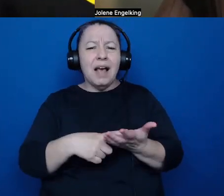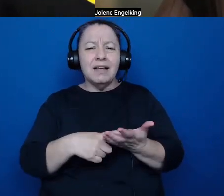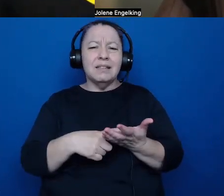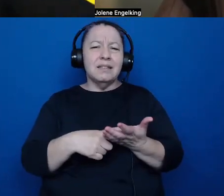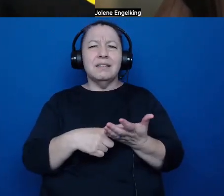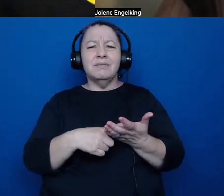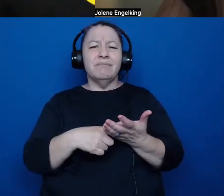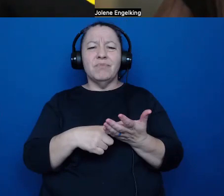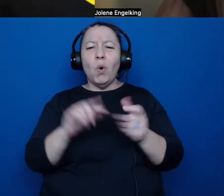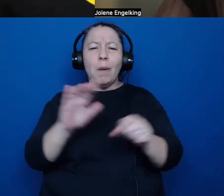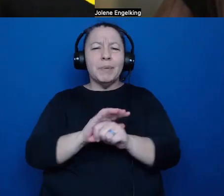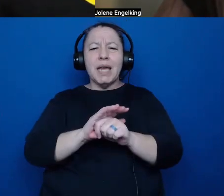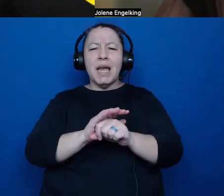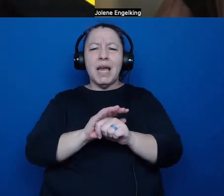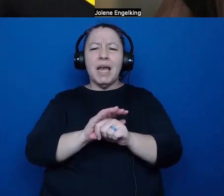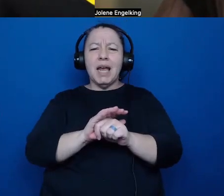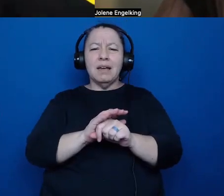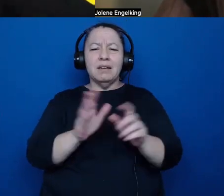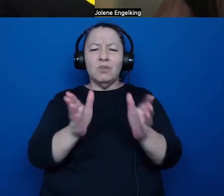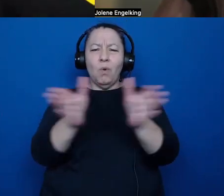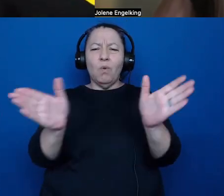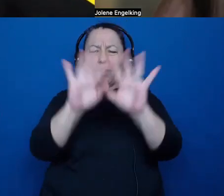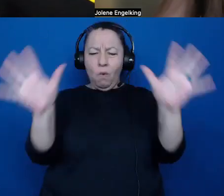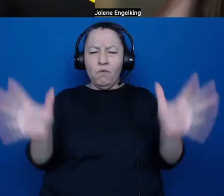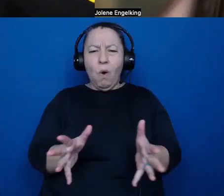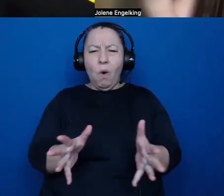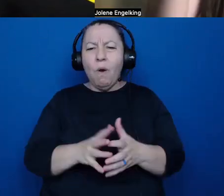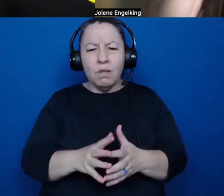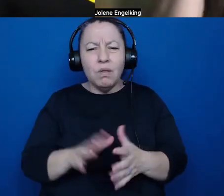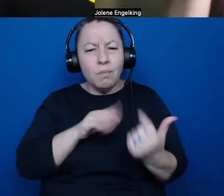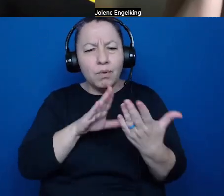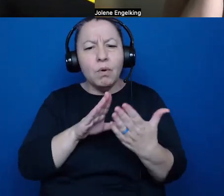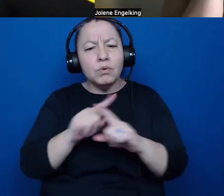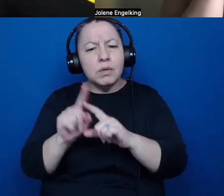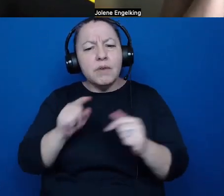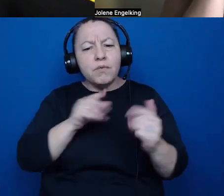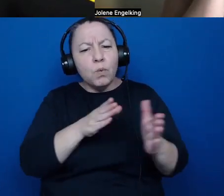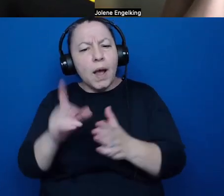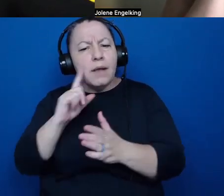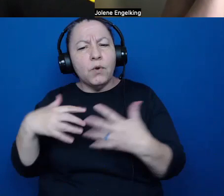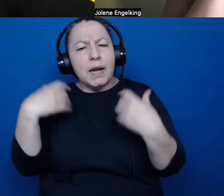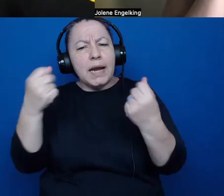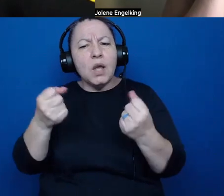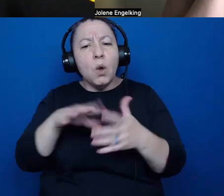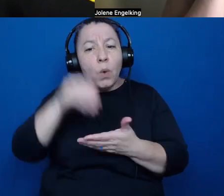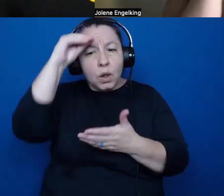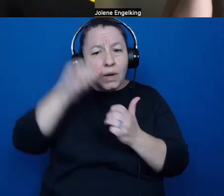holistic approaches and ways to healing, and really learning how each tribe is very unique in their own way.